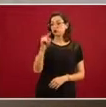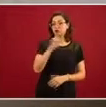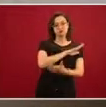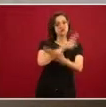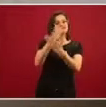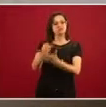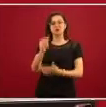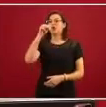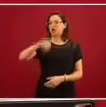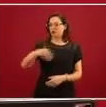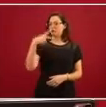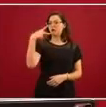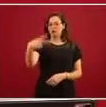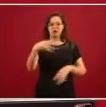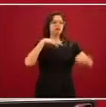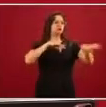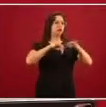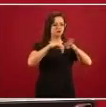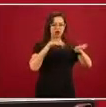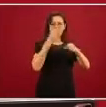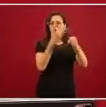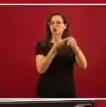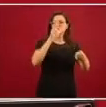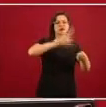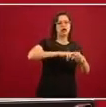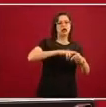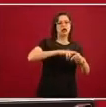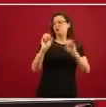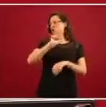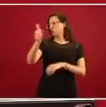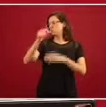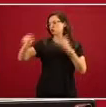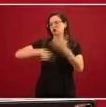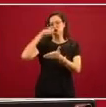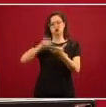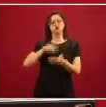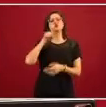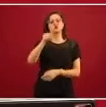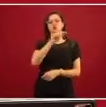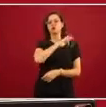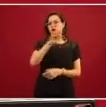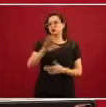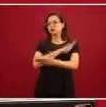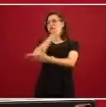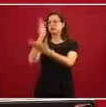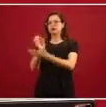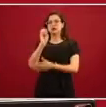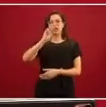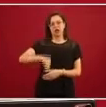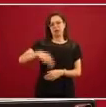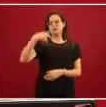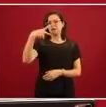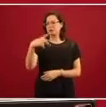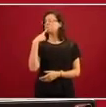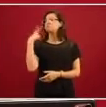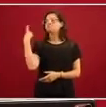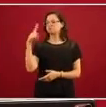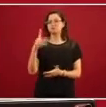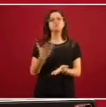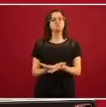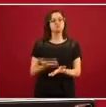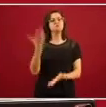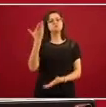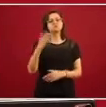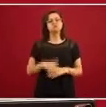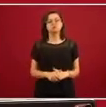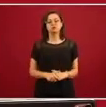also a crime. So anyone who is a health worker or whoever and is attacked in any way, he has the